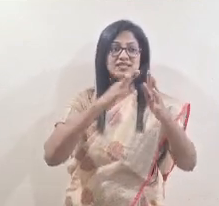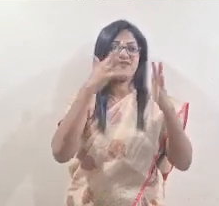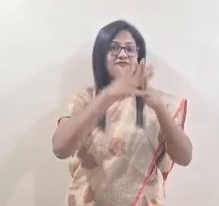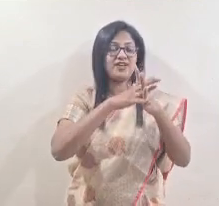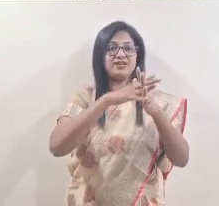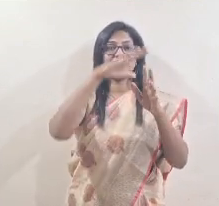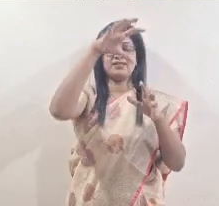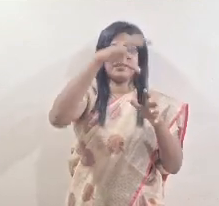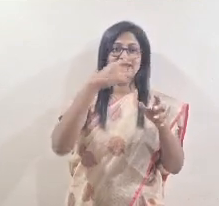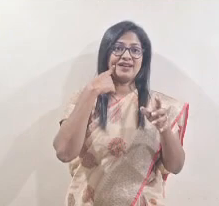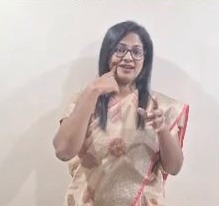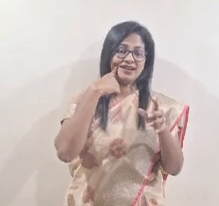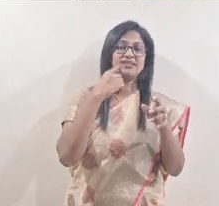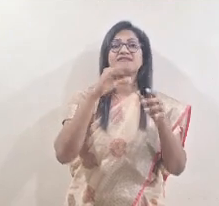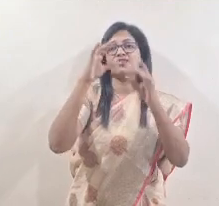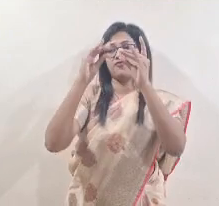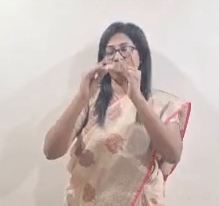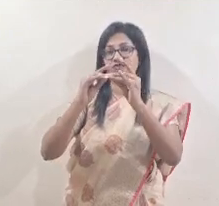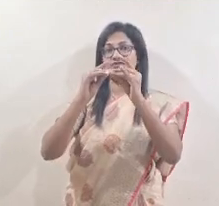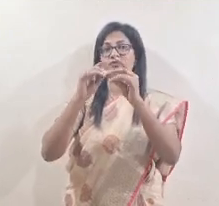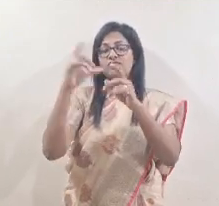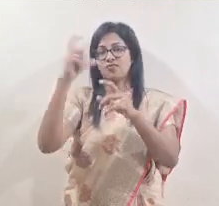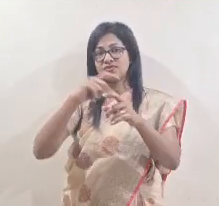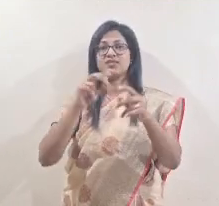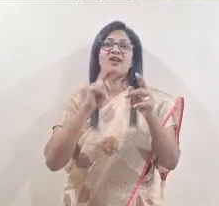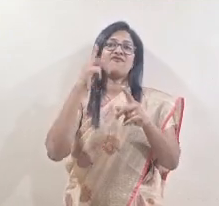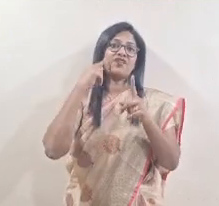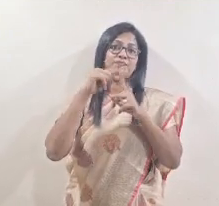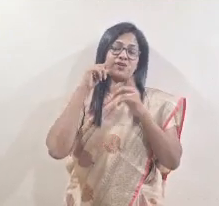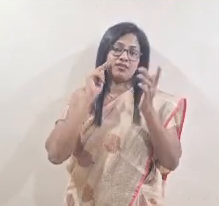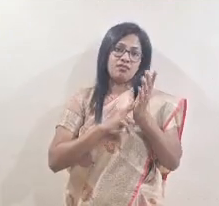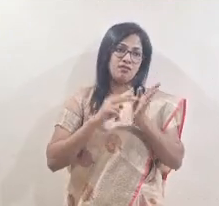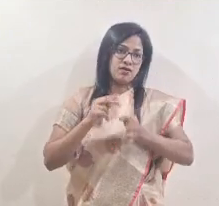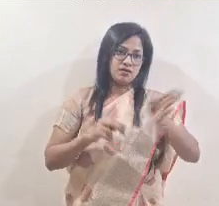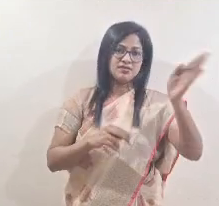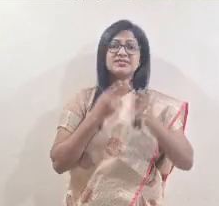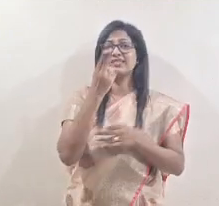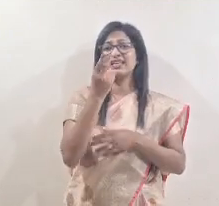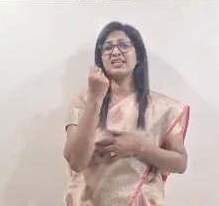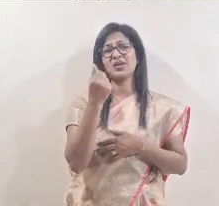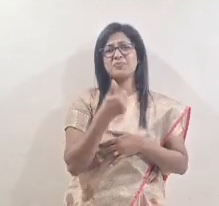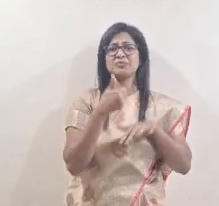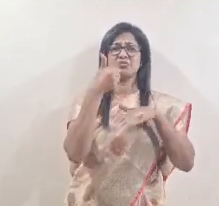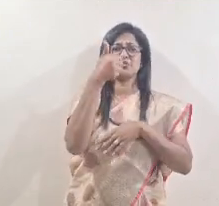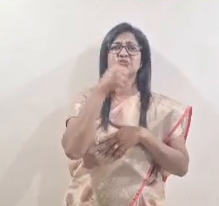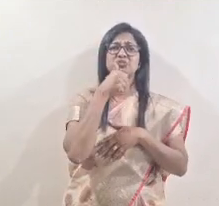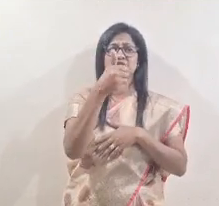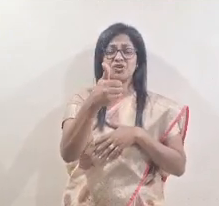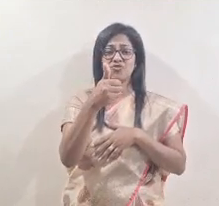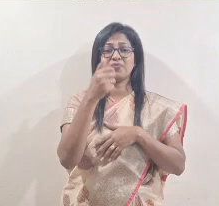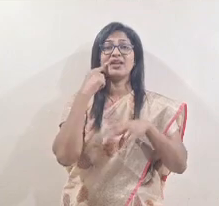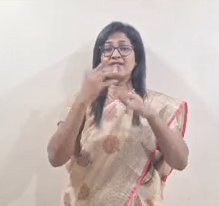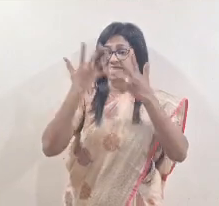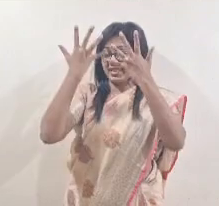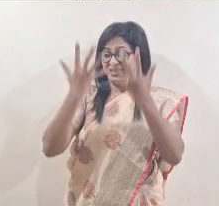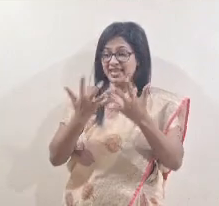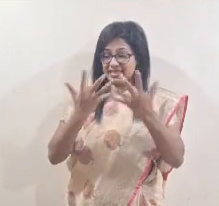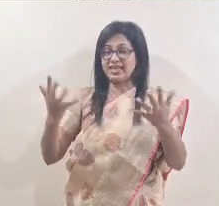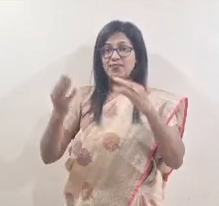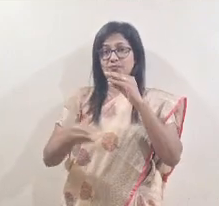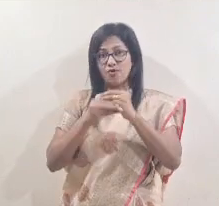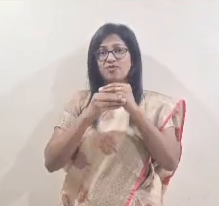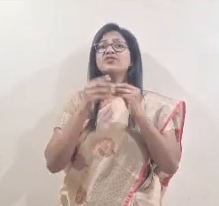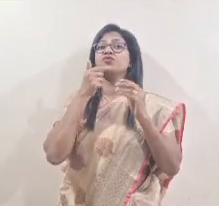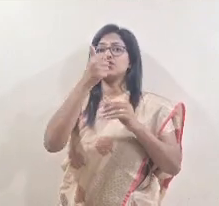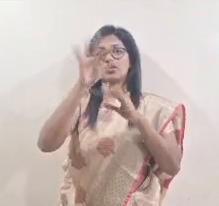Island embarkation and Fort Kochi, and to Waipin. The ticket fare is just 6 rupees. And if you have extra luggage that you're carrying, you have to pay